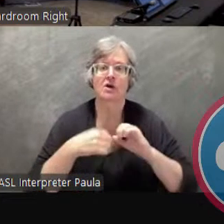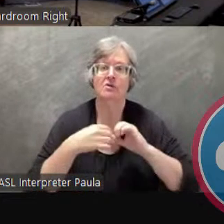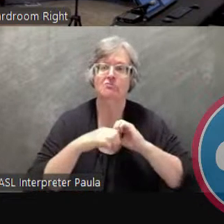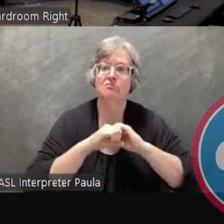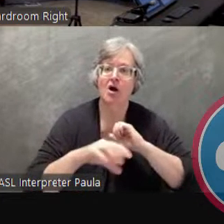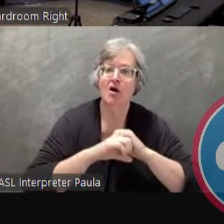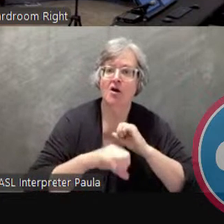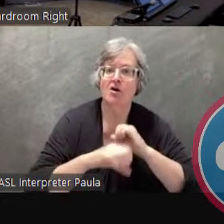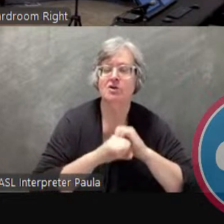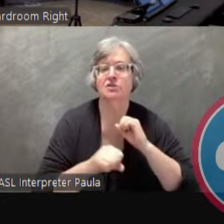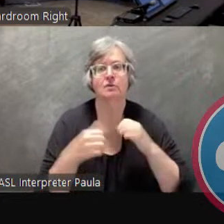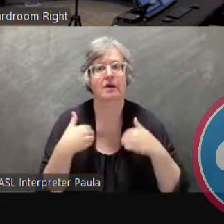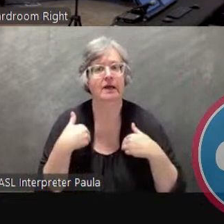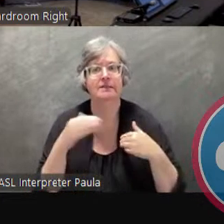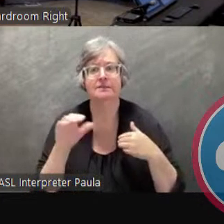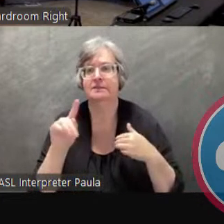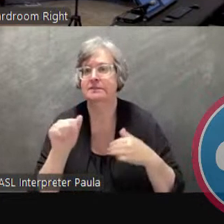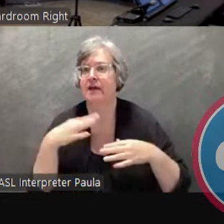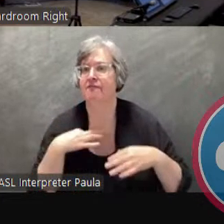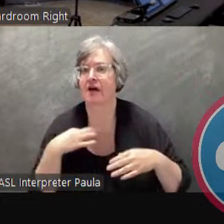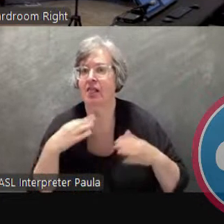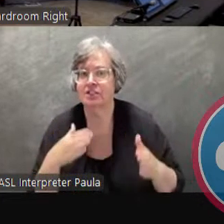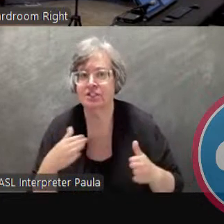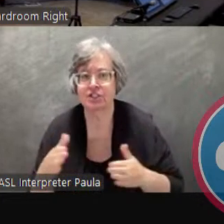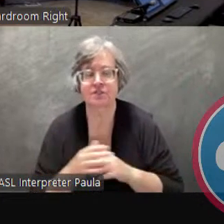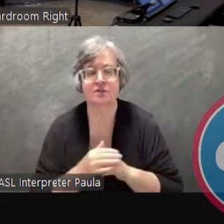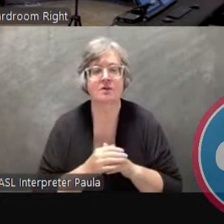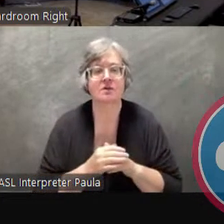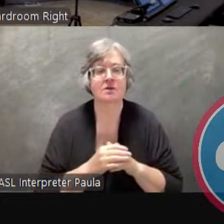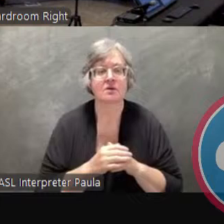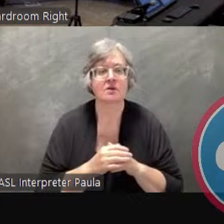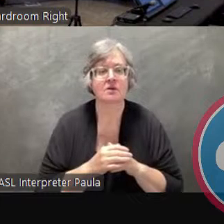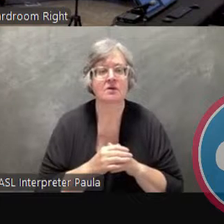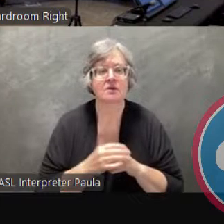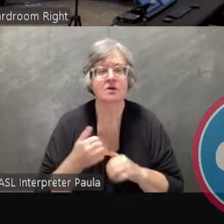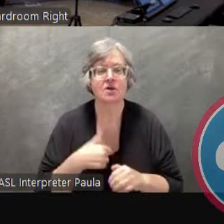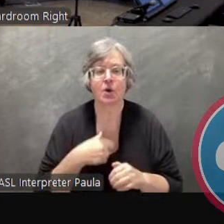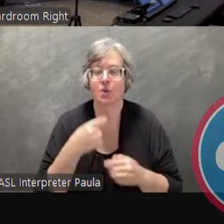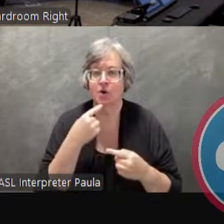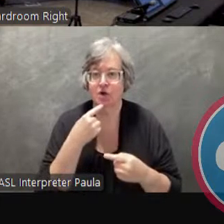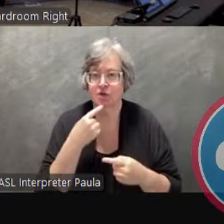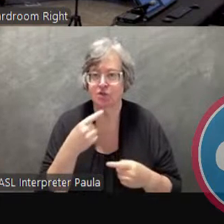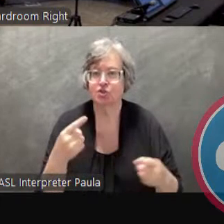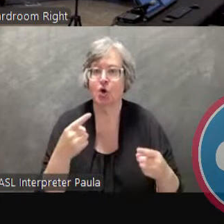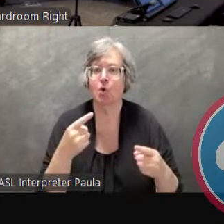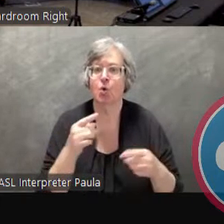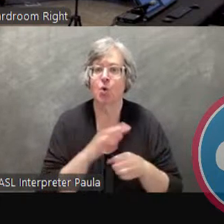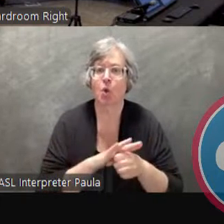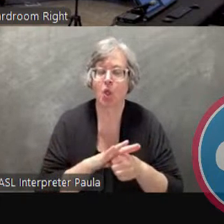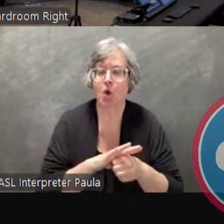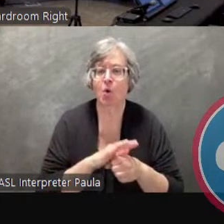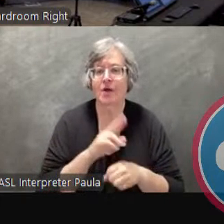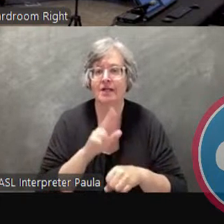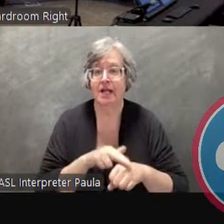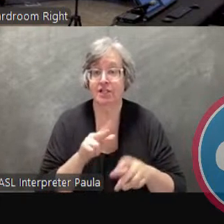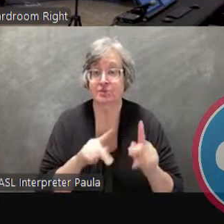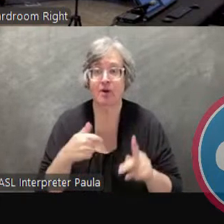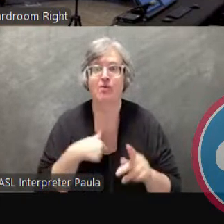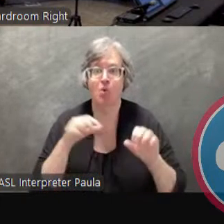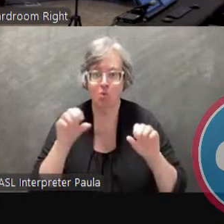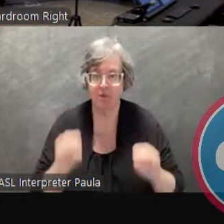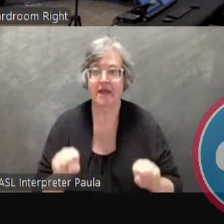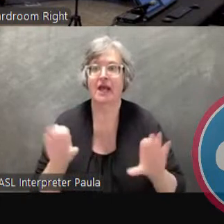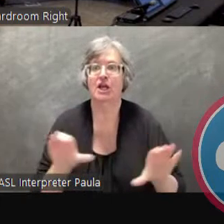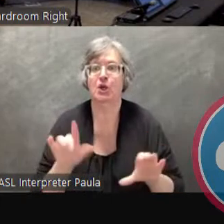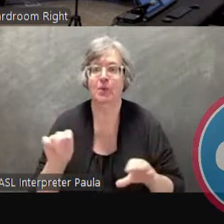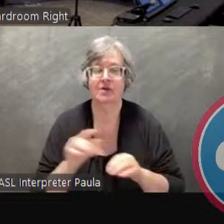and CTA volunteers. From the outset, we told local and national officials that we could get this job